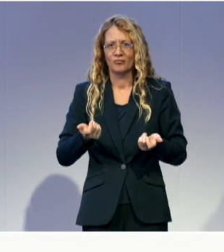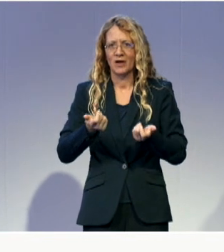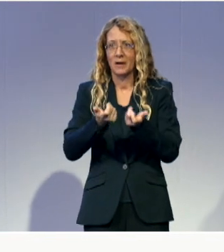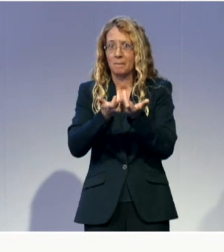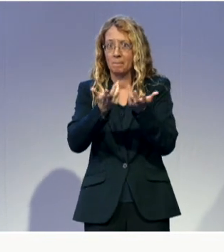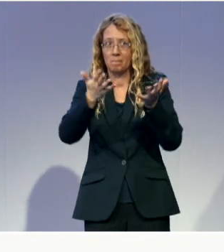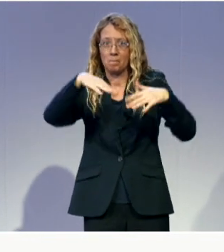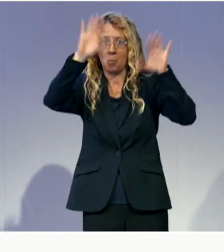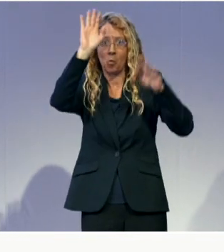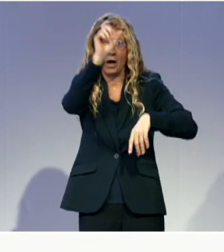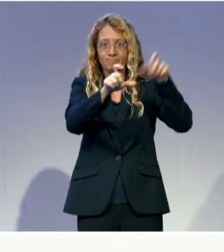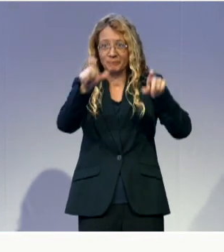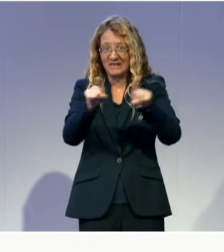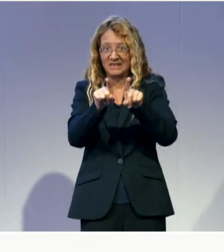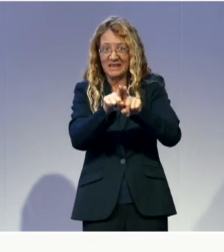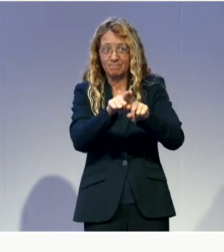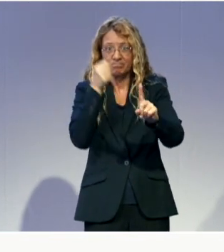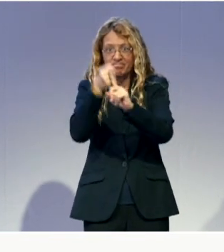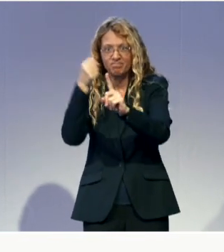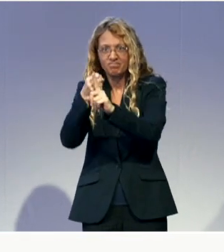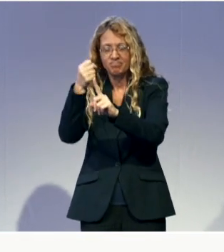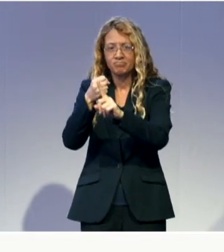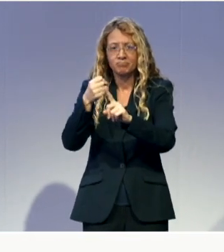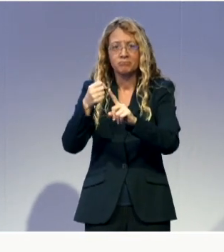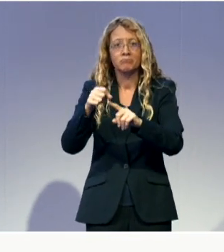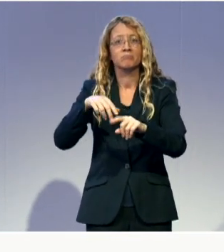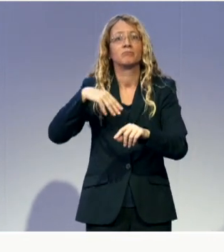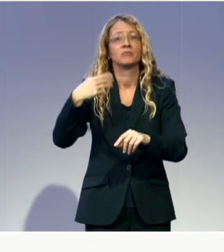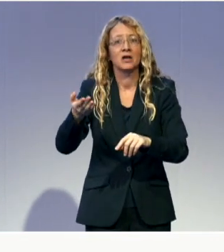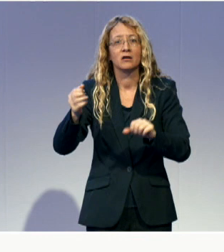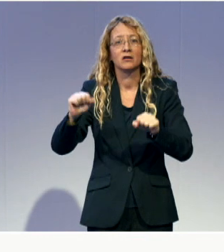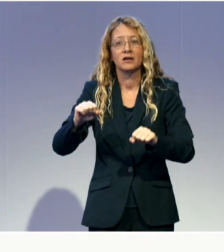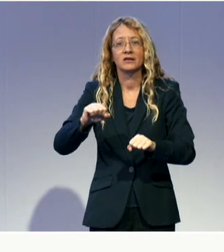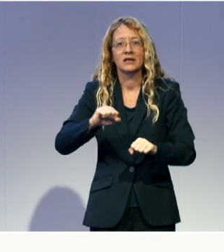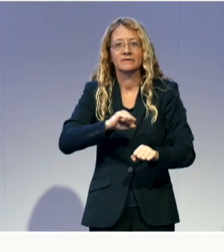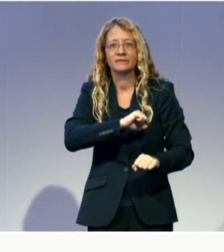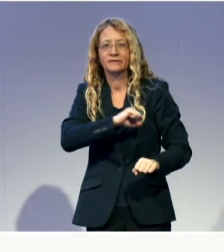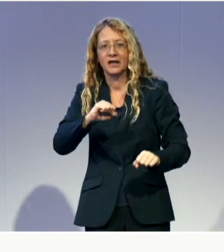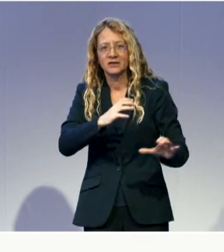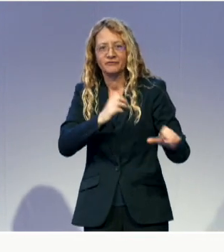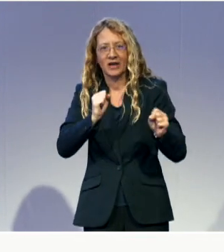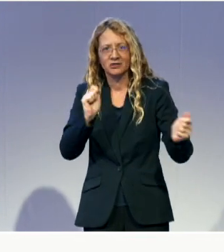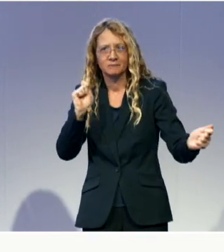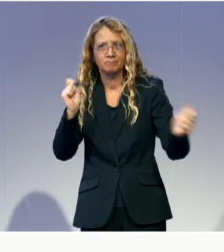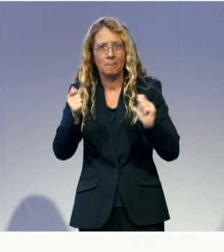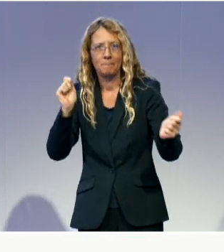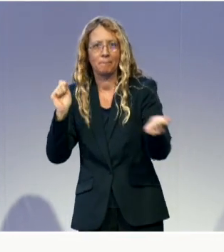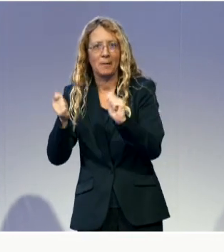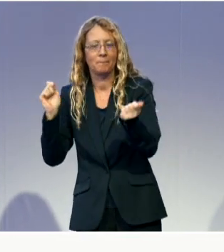goal, the quicker it's going to change. And I have the privilege of being able